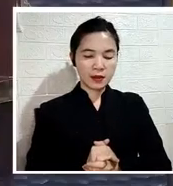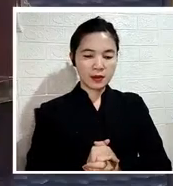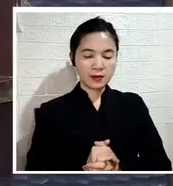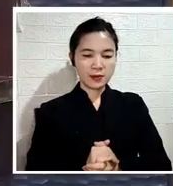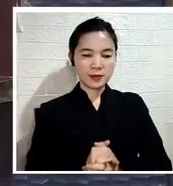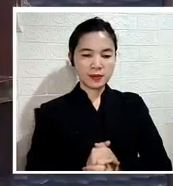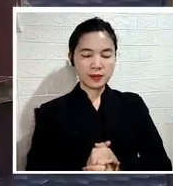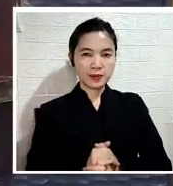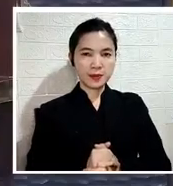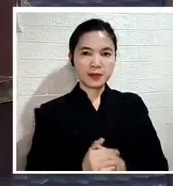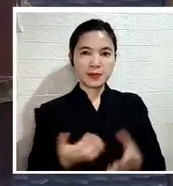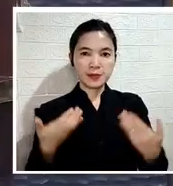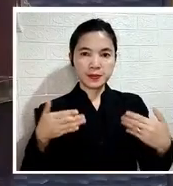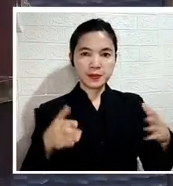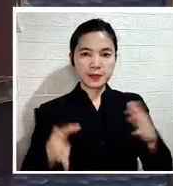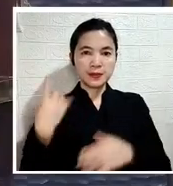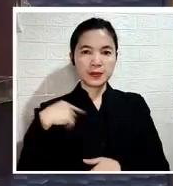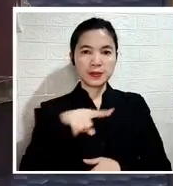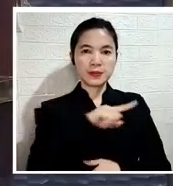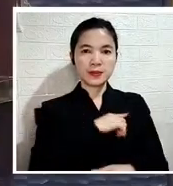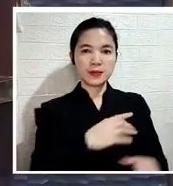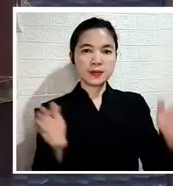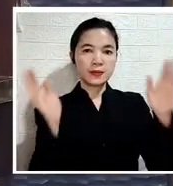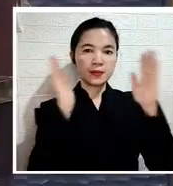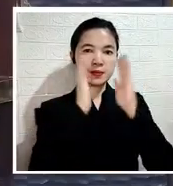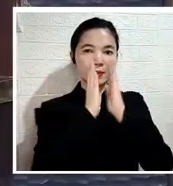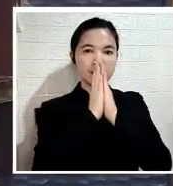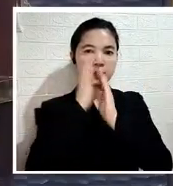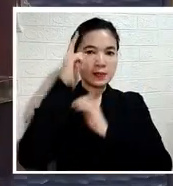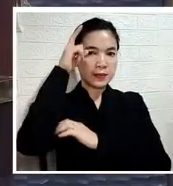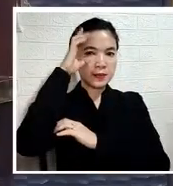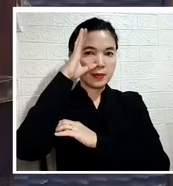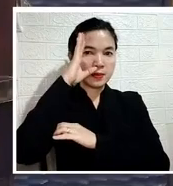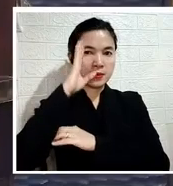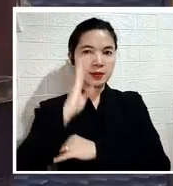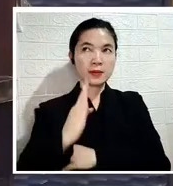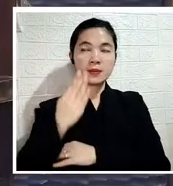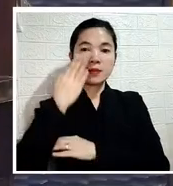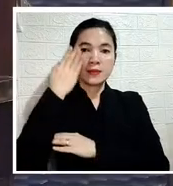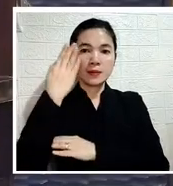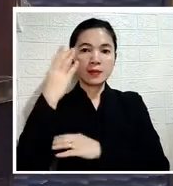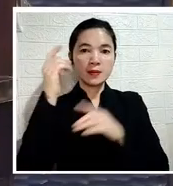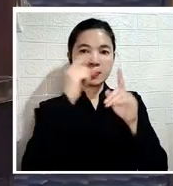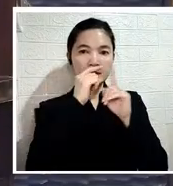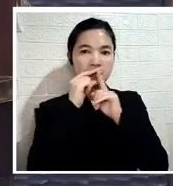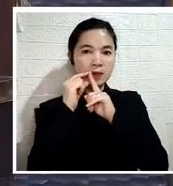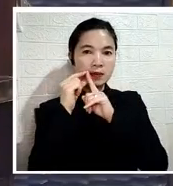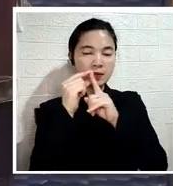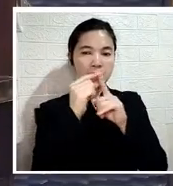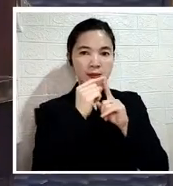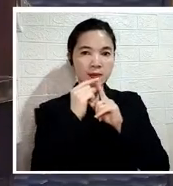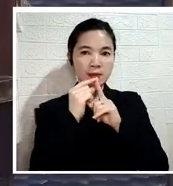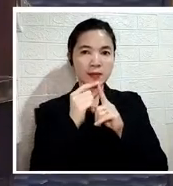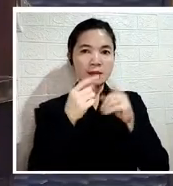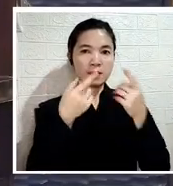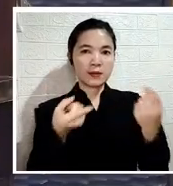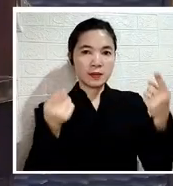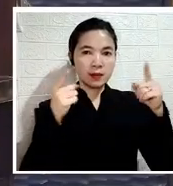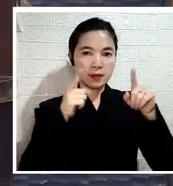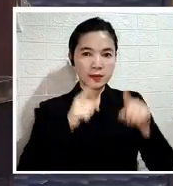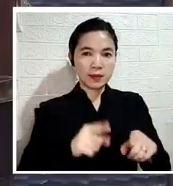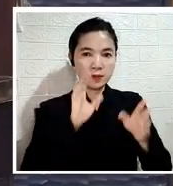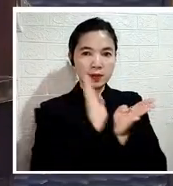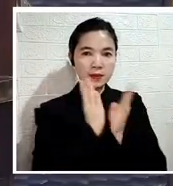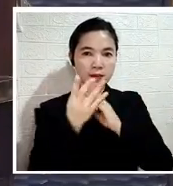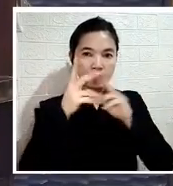Let us pray. O God, who will that your word should take on the reality of human flesh,